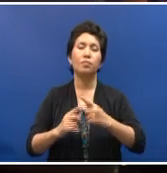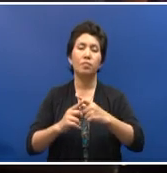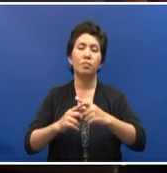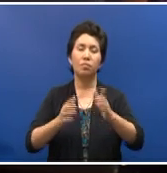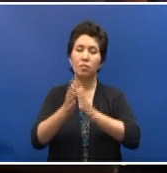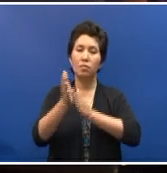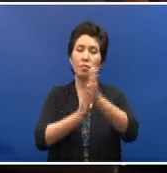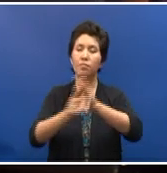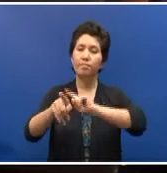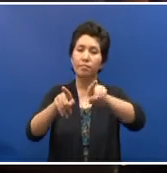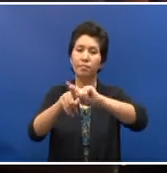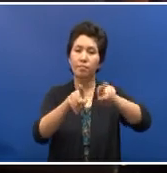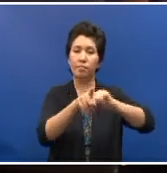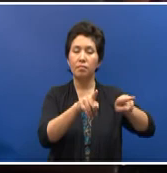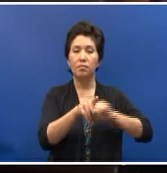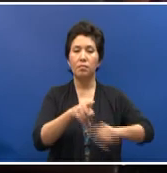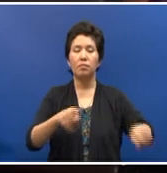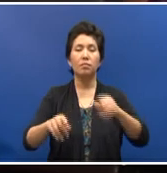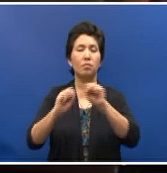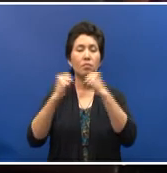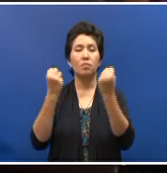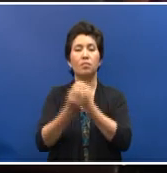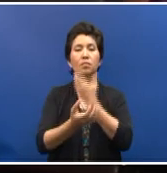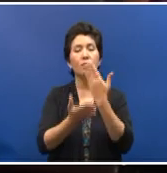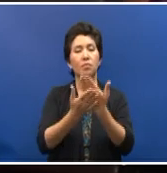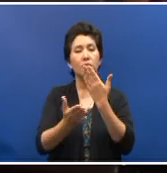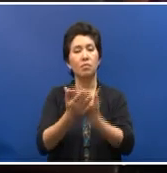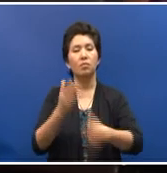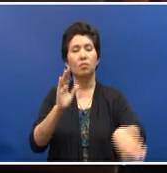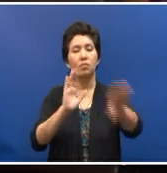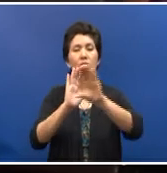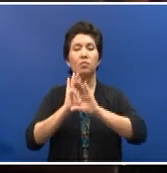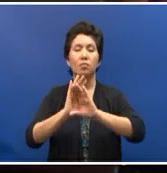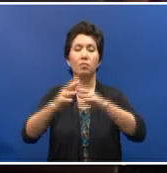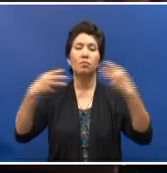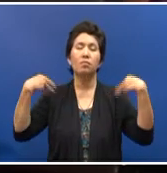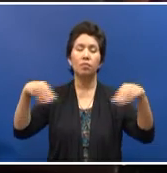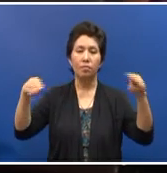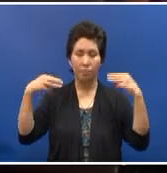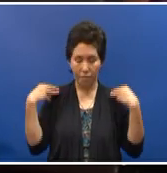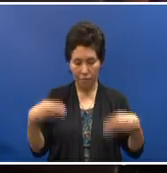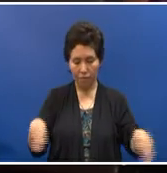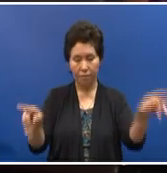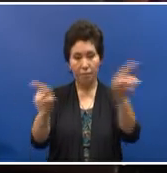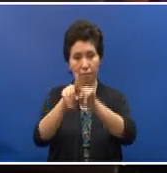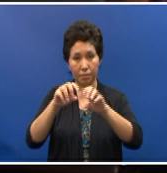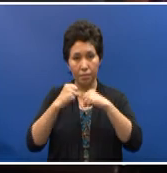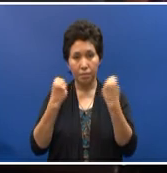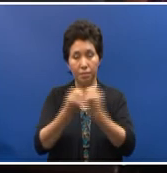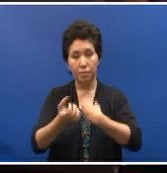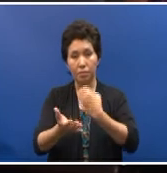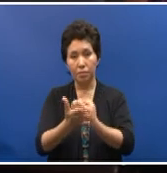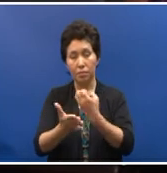a variety of social goods, okay, so such as the labour market and also the sources of